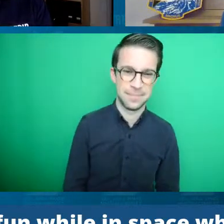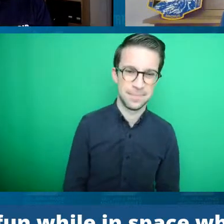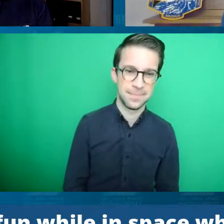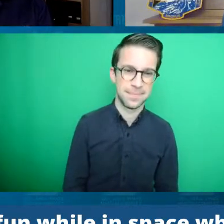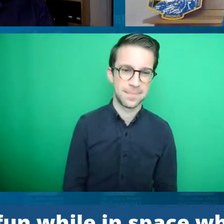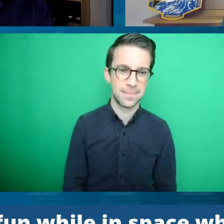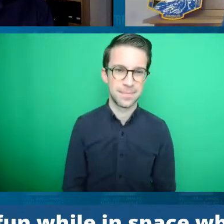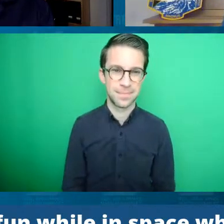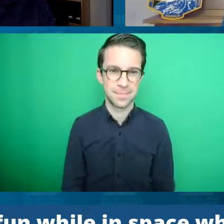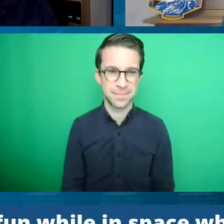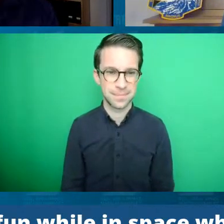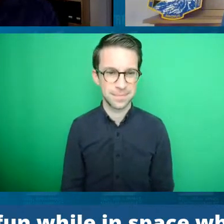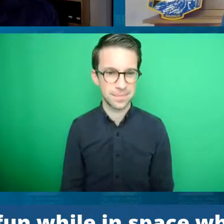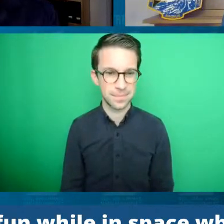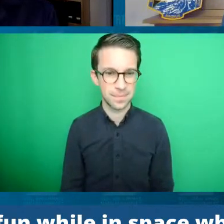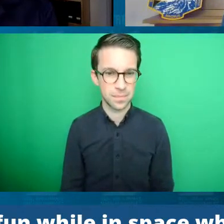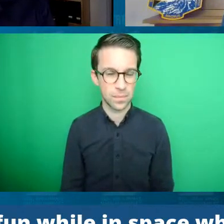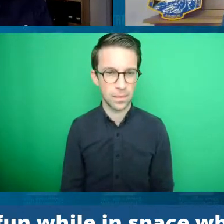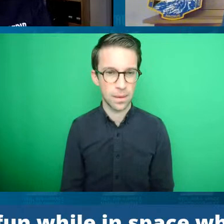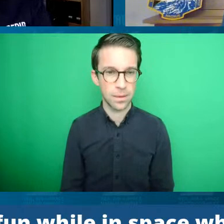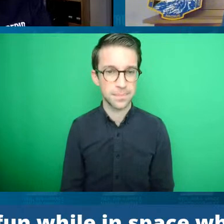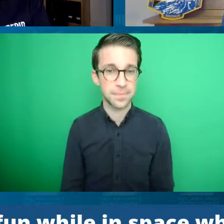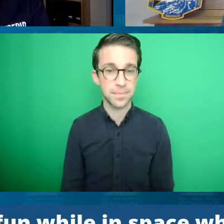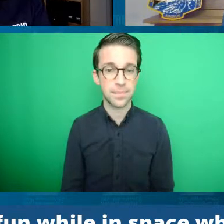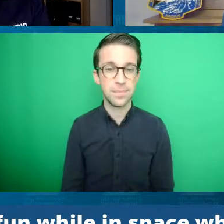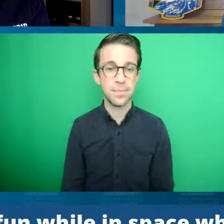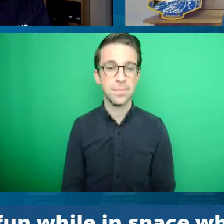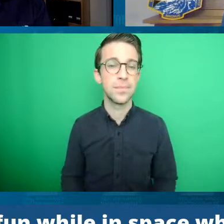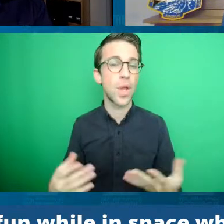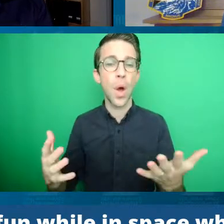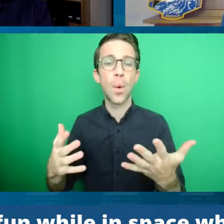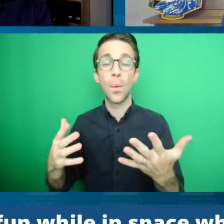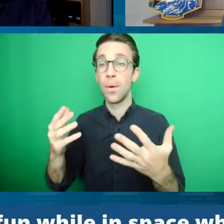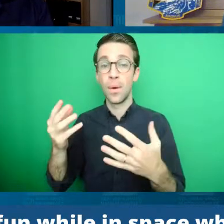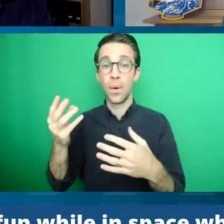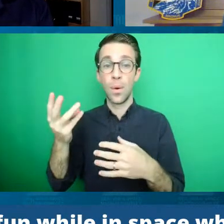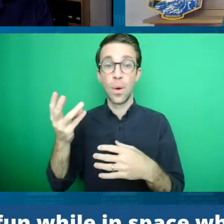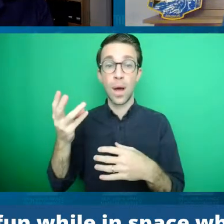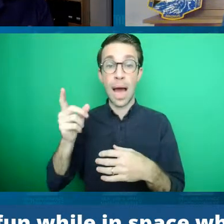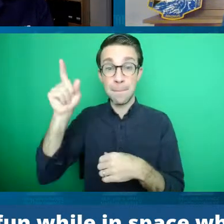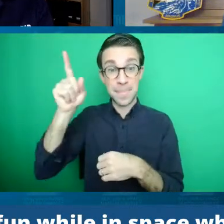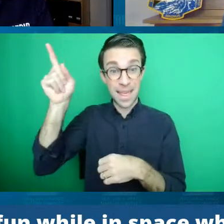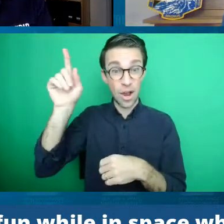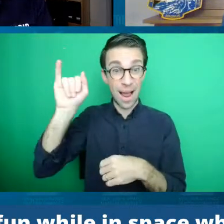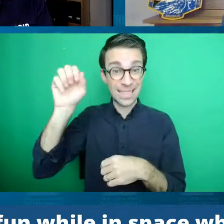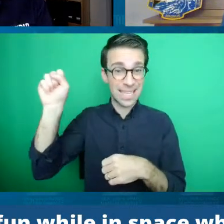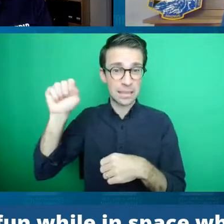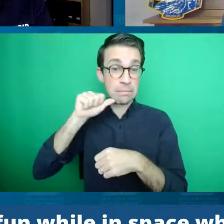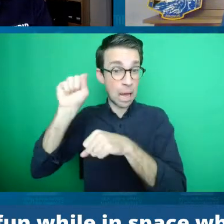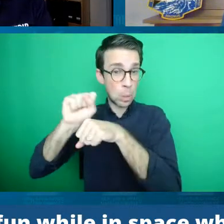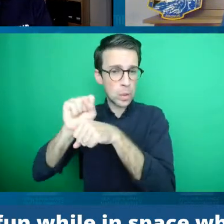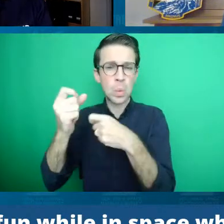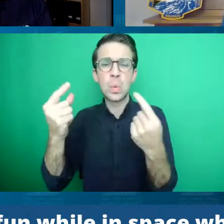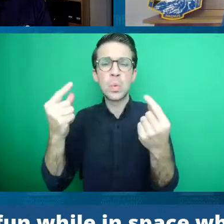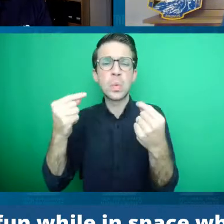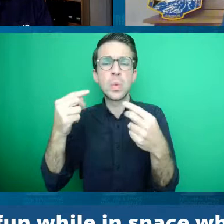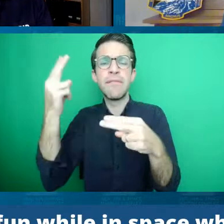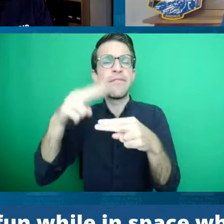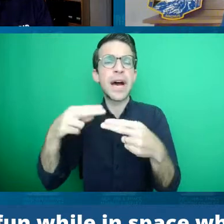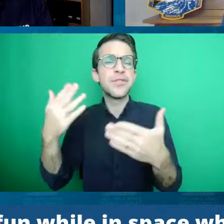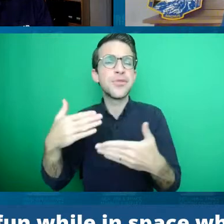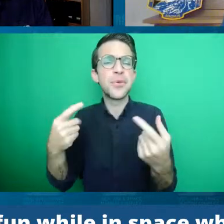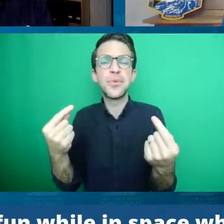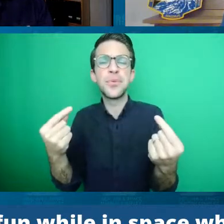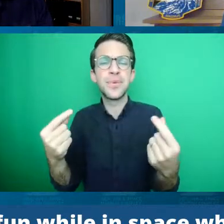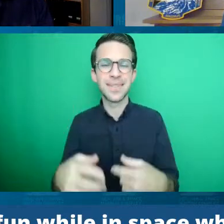And so let's see, do we have, here's another question. What did you do for fun while in space when you weren't working? While you were in space? Right. Well,